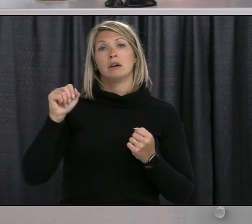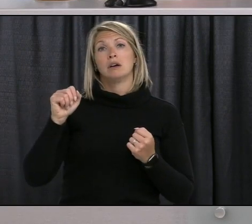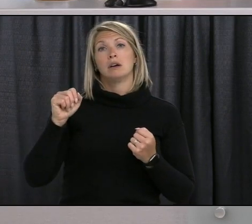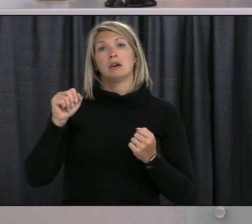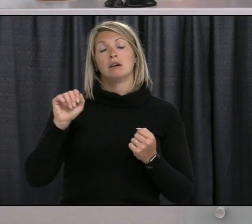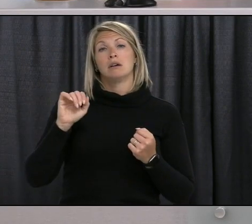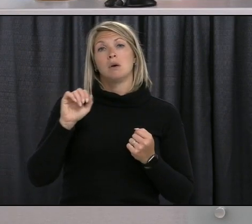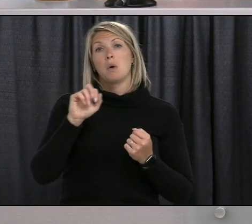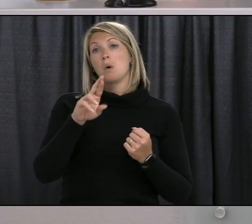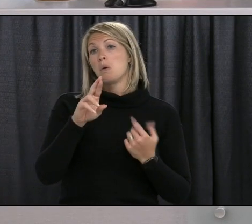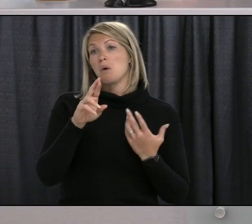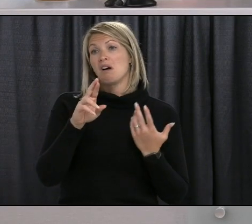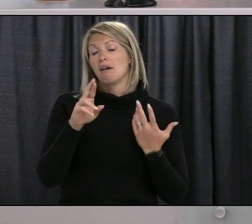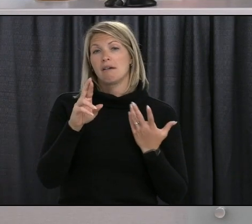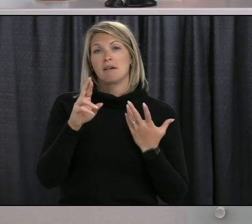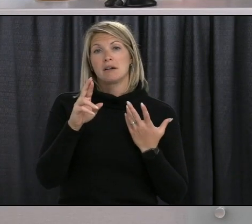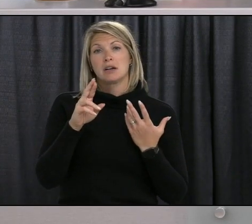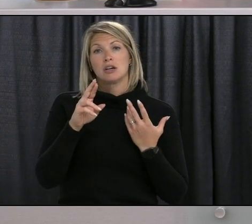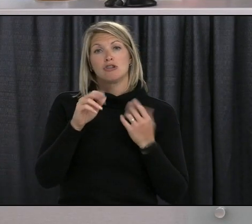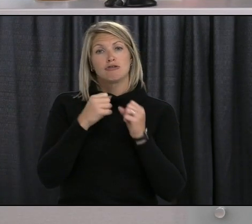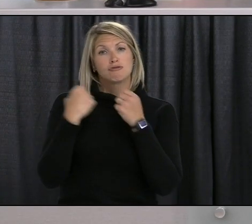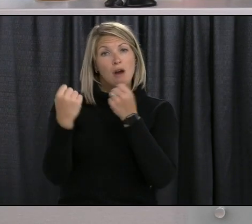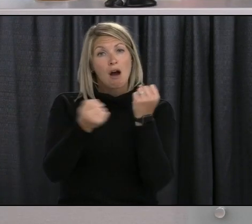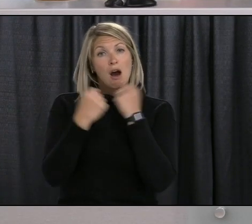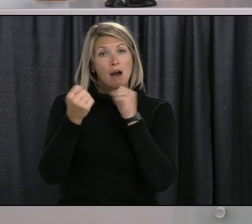quarantine, given the risk is I guess, reduced?